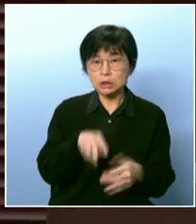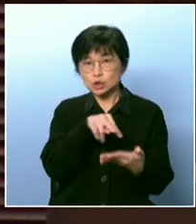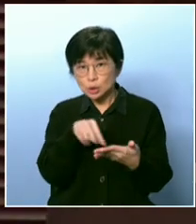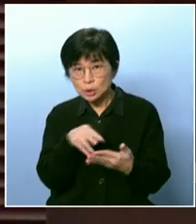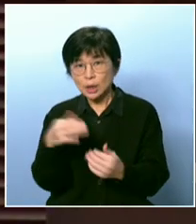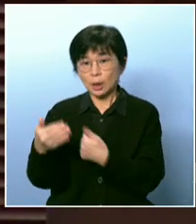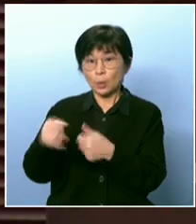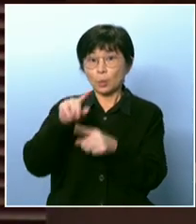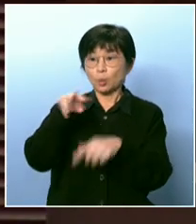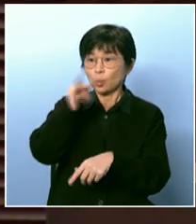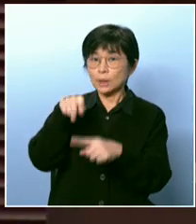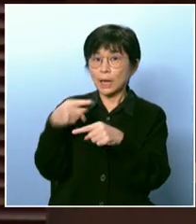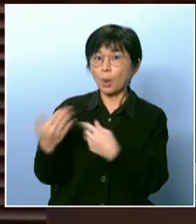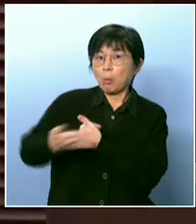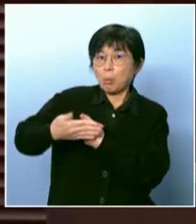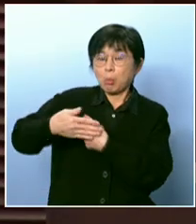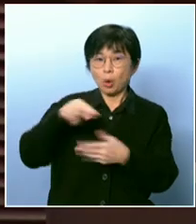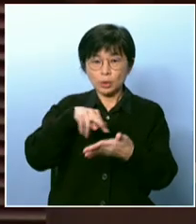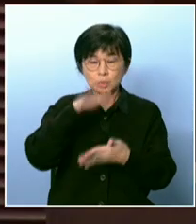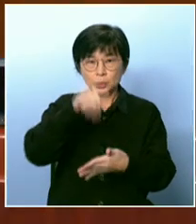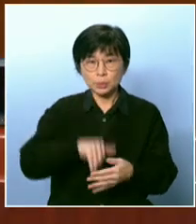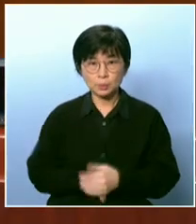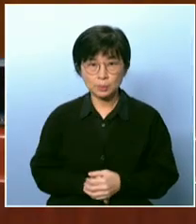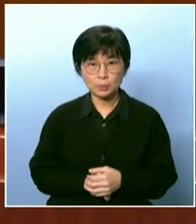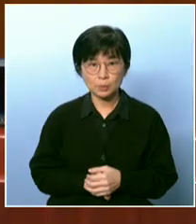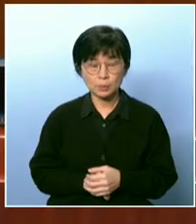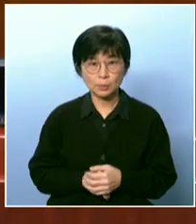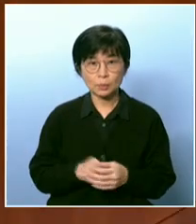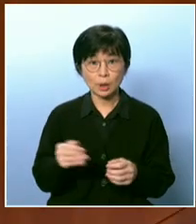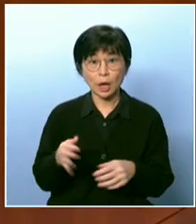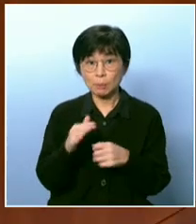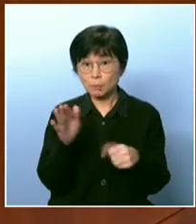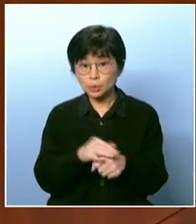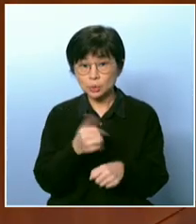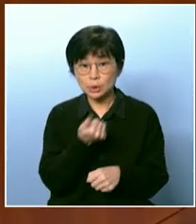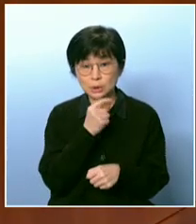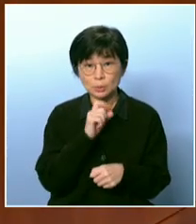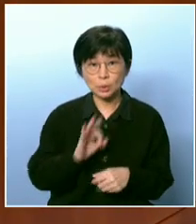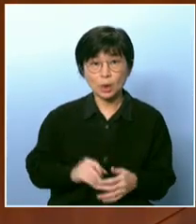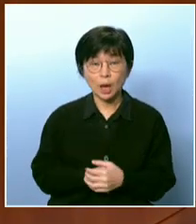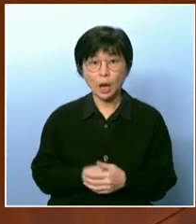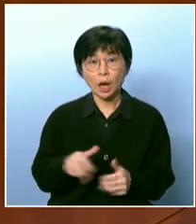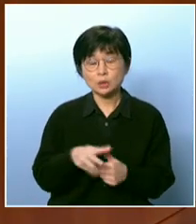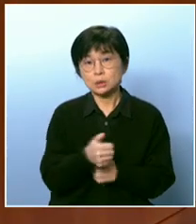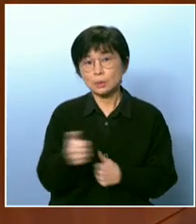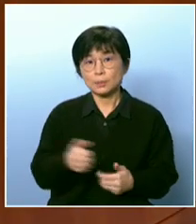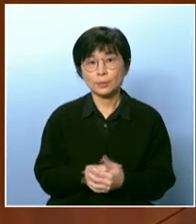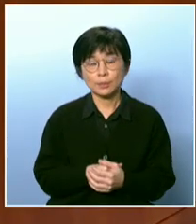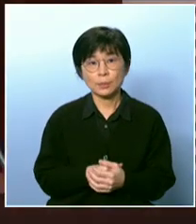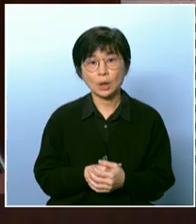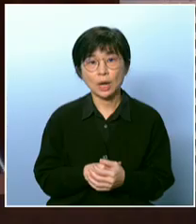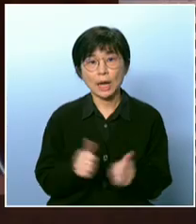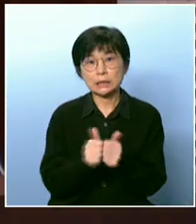we do see a positive impact, and we will consider engaging